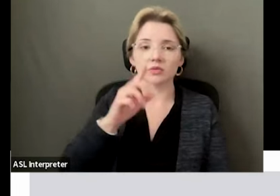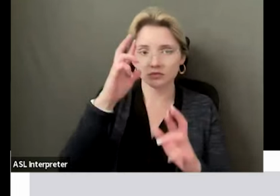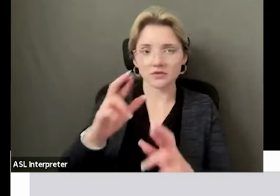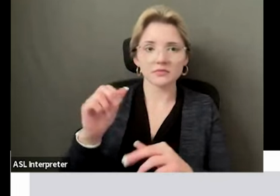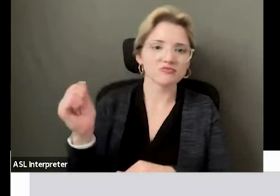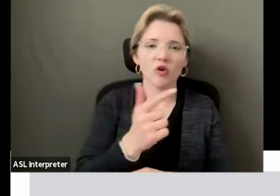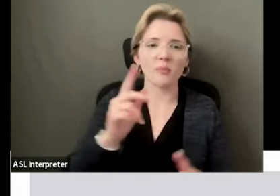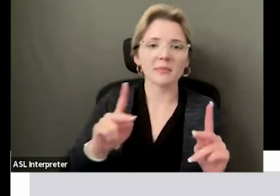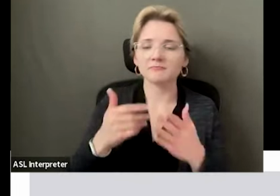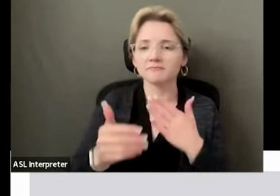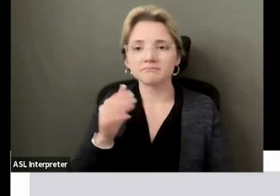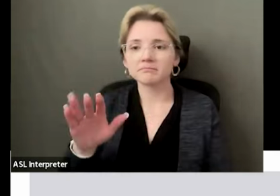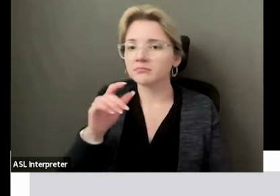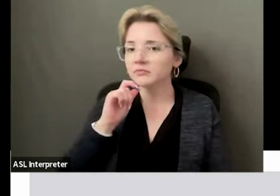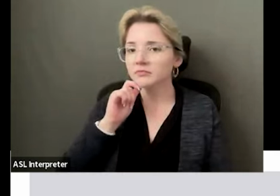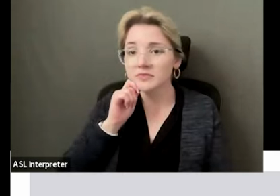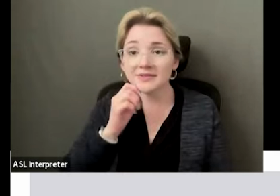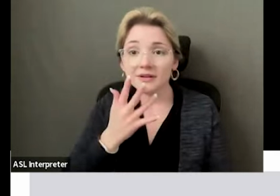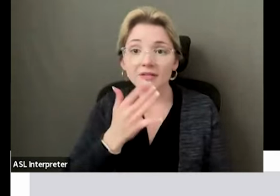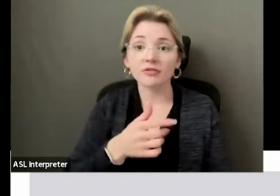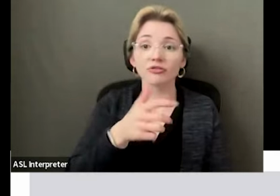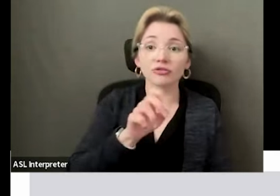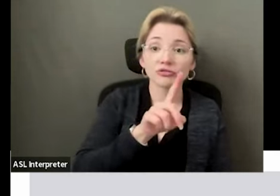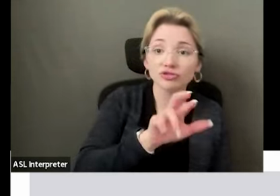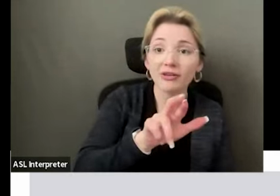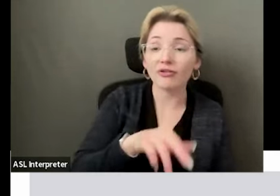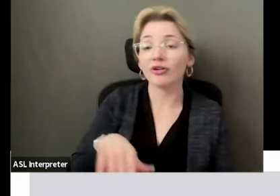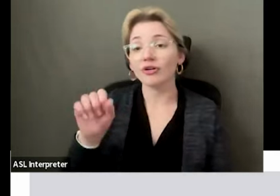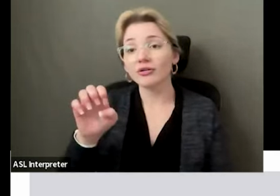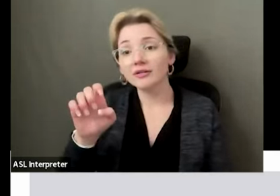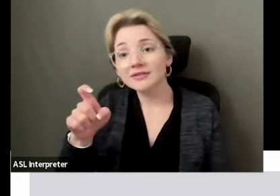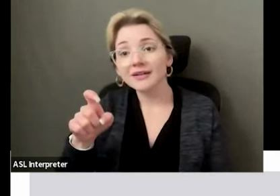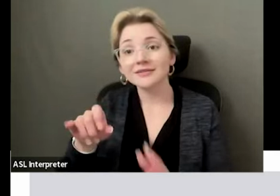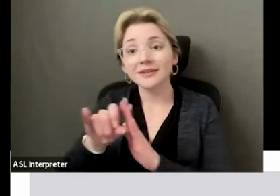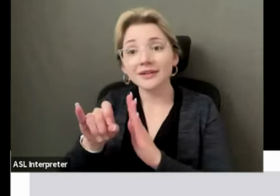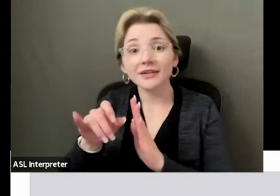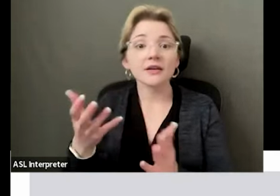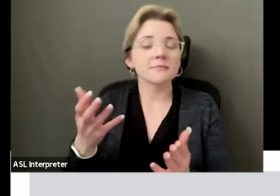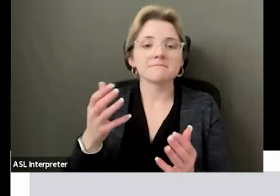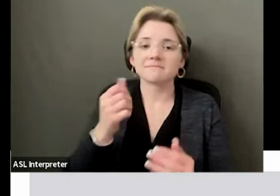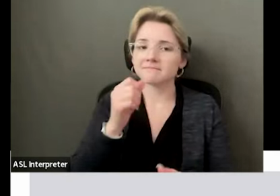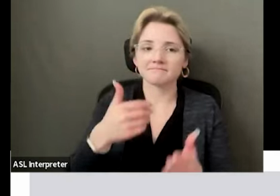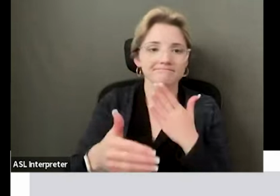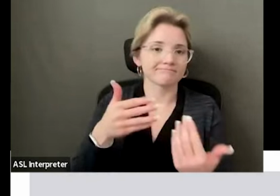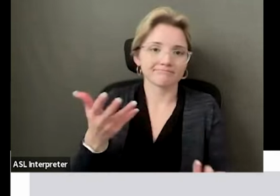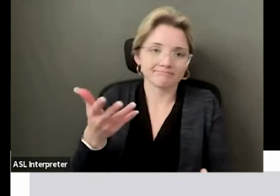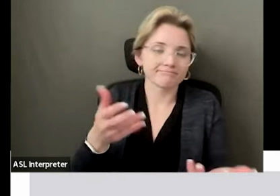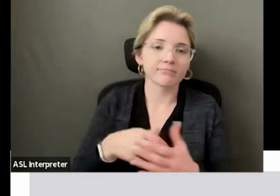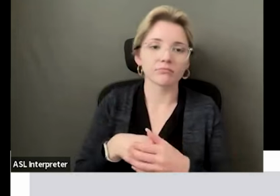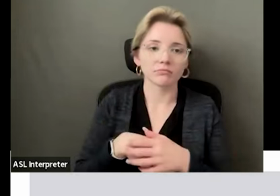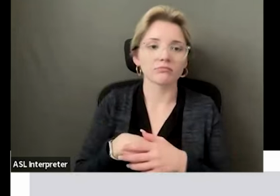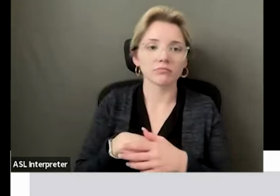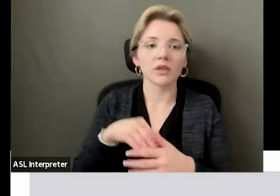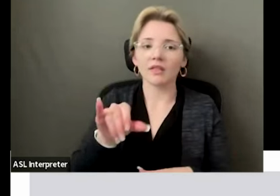sexual orientation, as I mentioned before. But also the disability and age are also protected by VAWA. And that also includes other fair